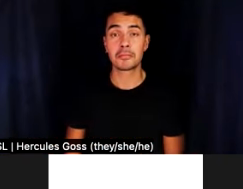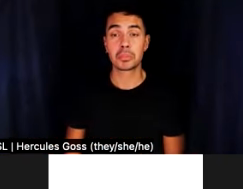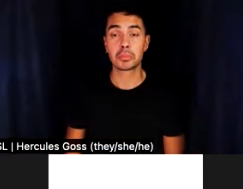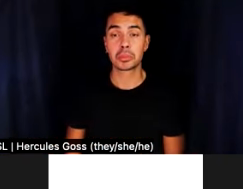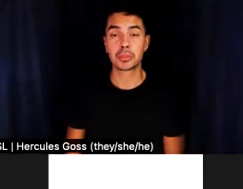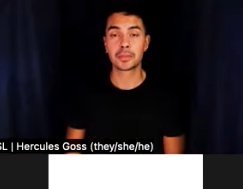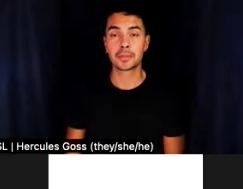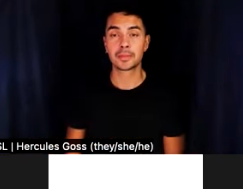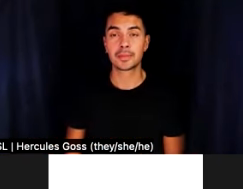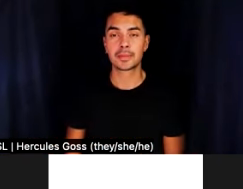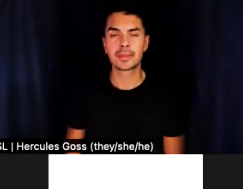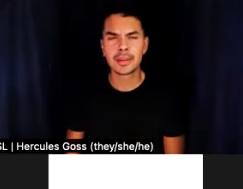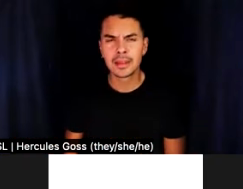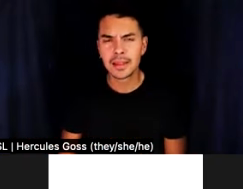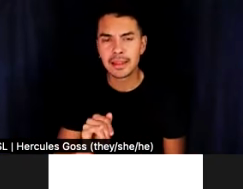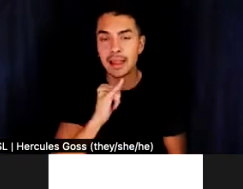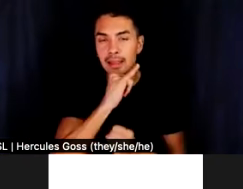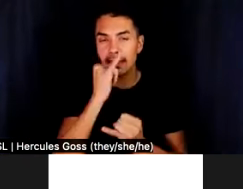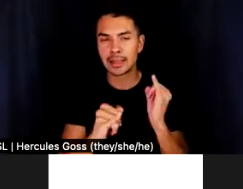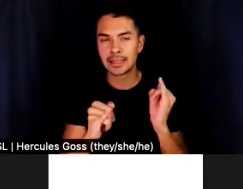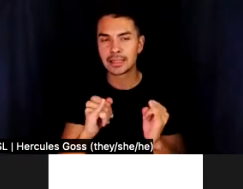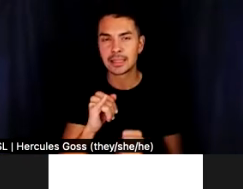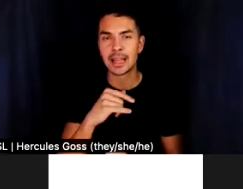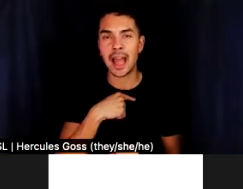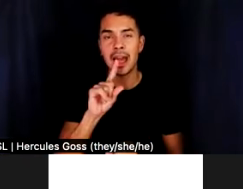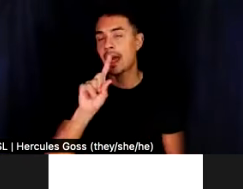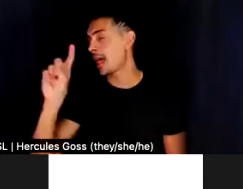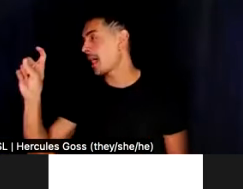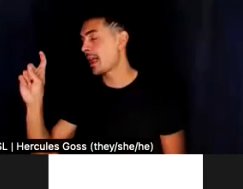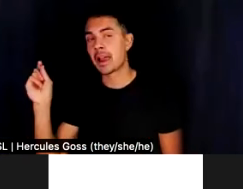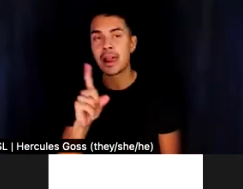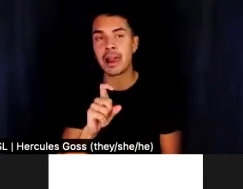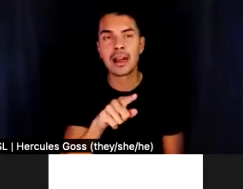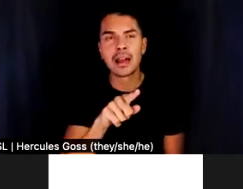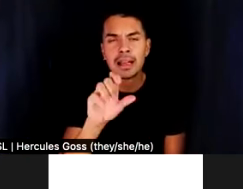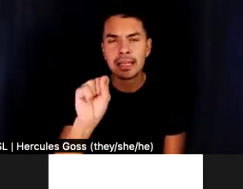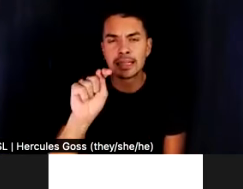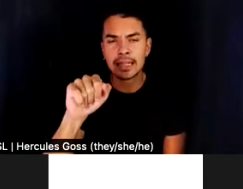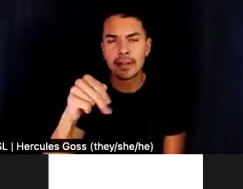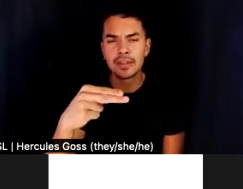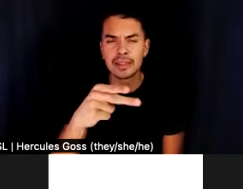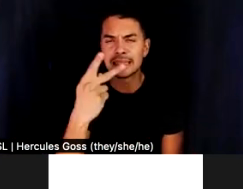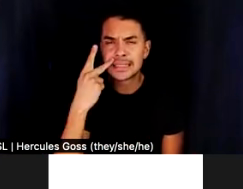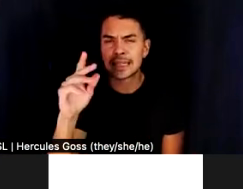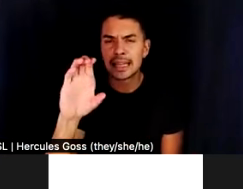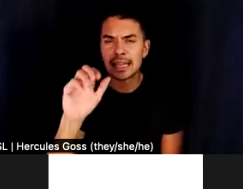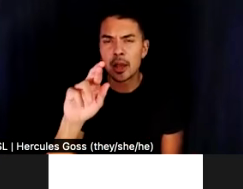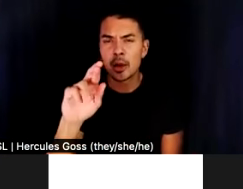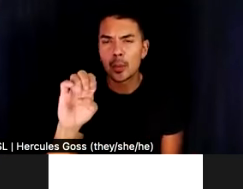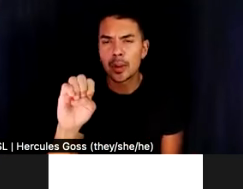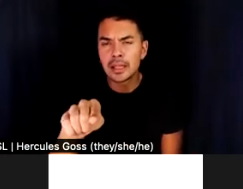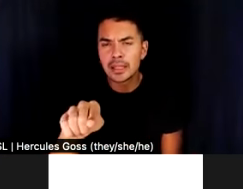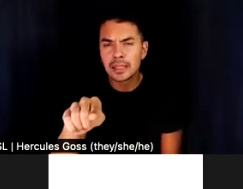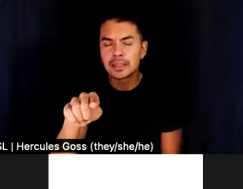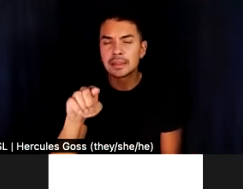Did Well, you thank catch that last? I had to step away for a little bit, or I was answering an email. Did you see Carrie's